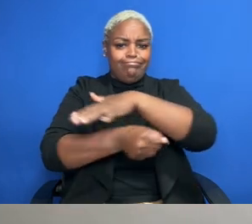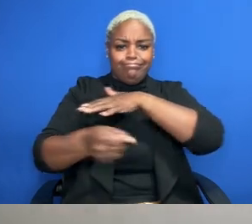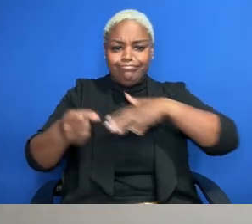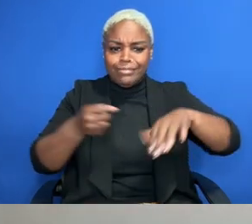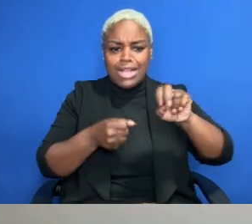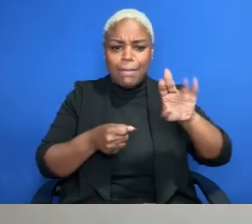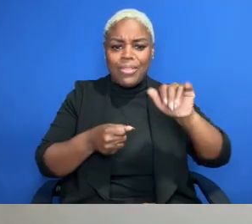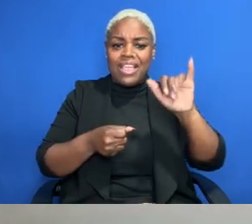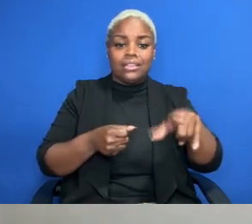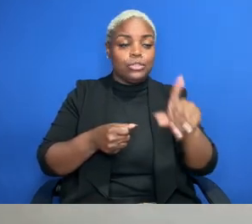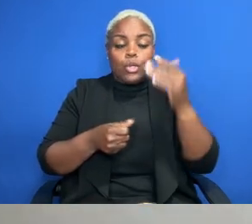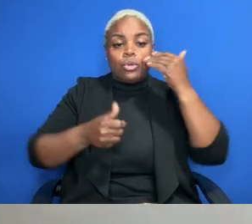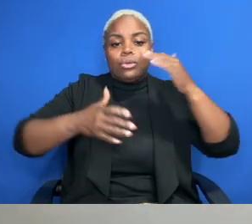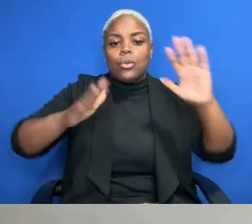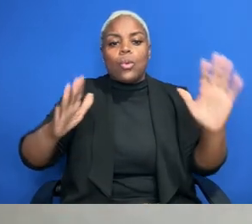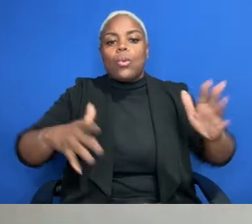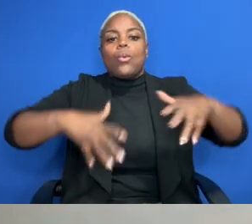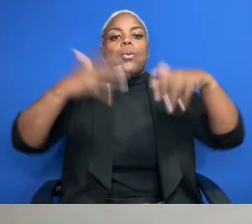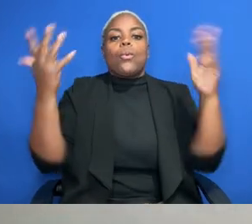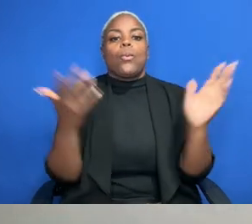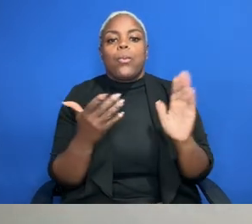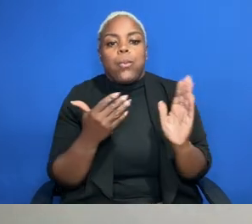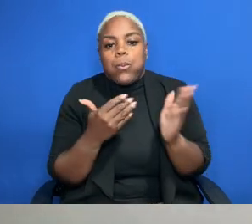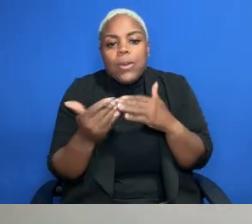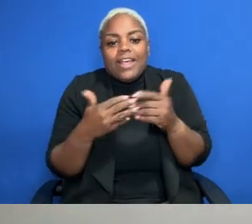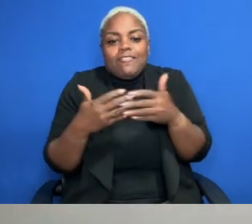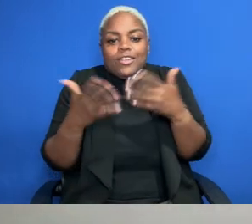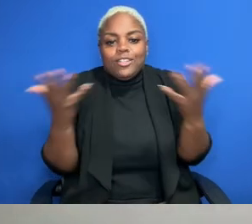sophisticated, suburban town that's,